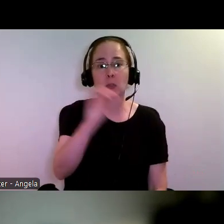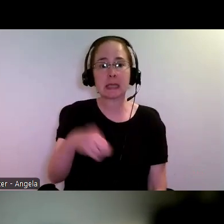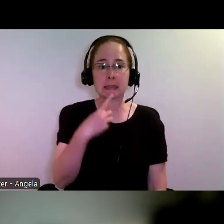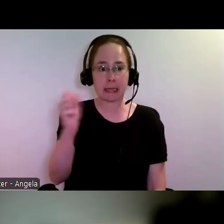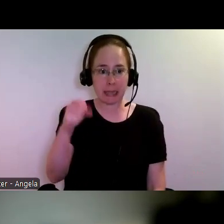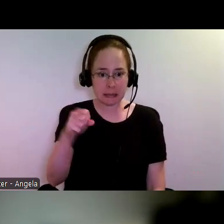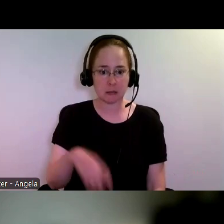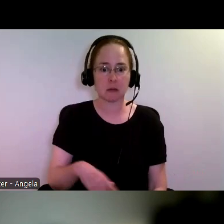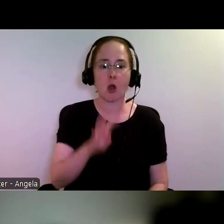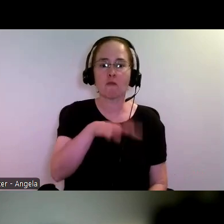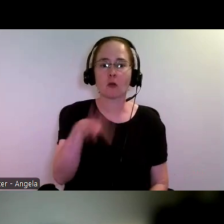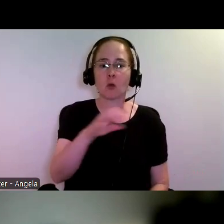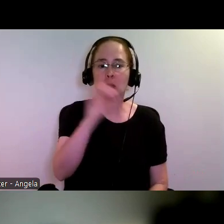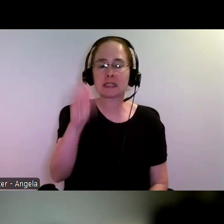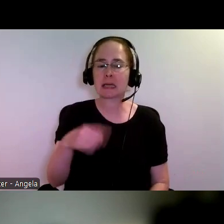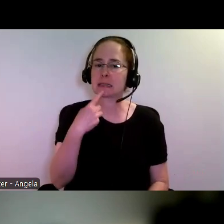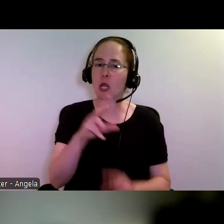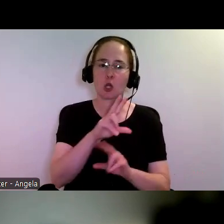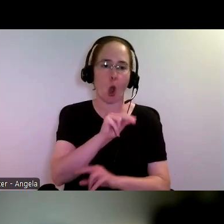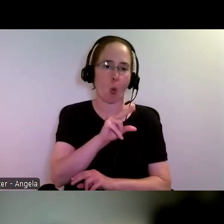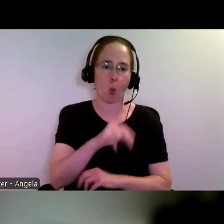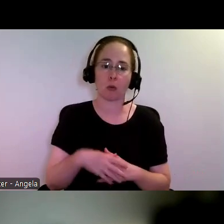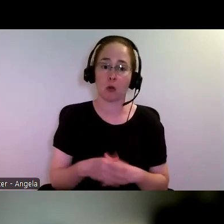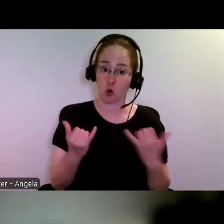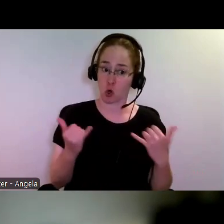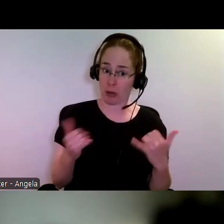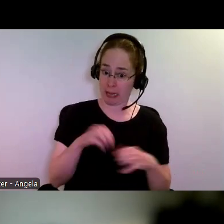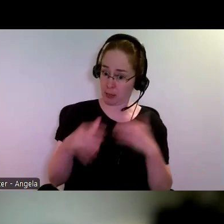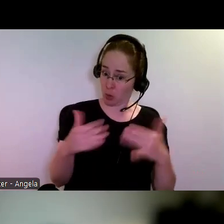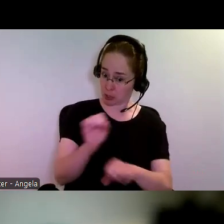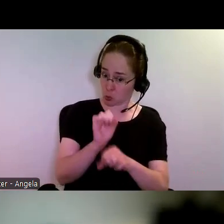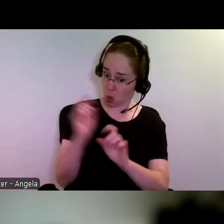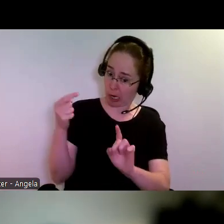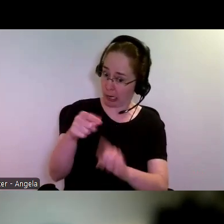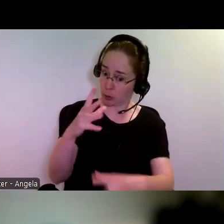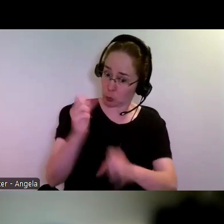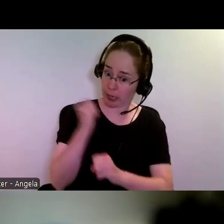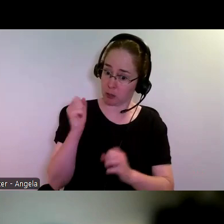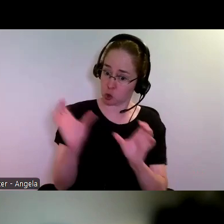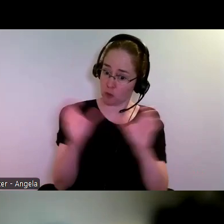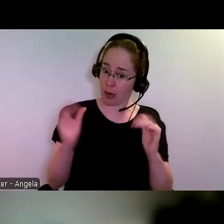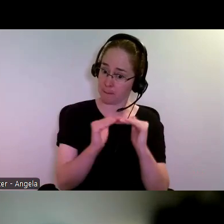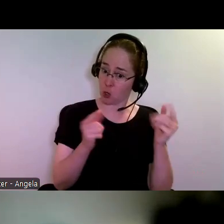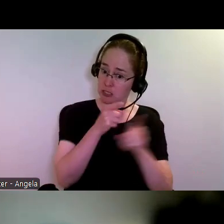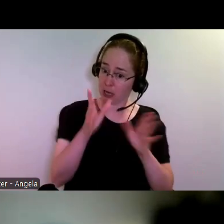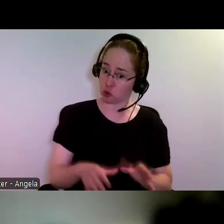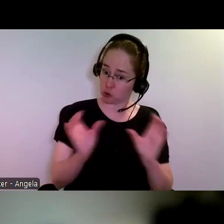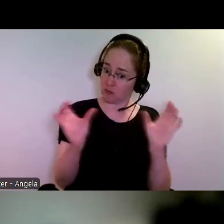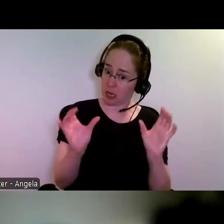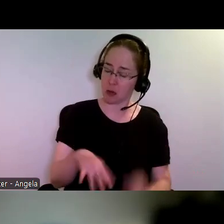yes, 44% said no. When we asked if they were currently in the process of working towards their certified peer specialist